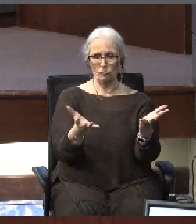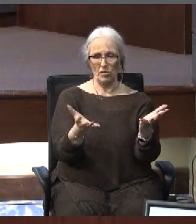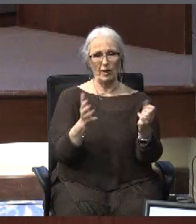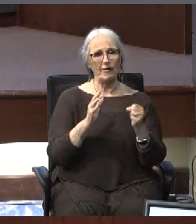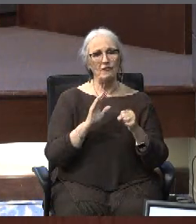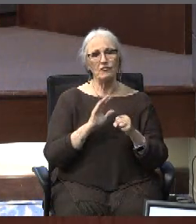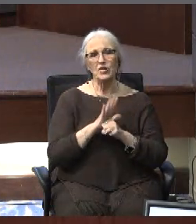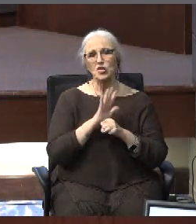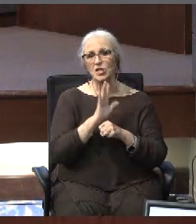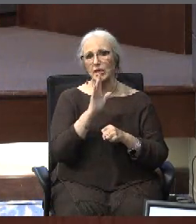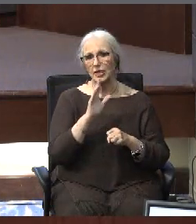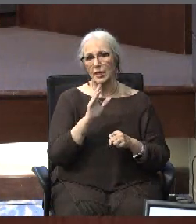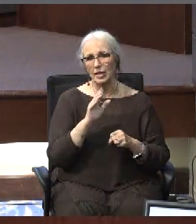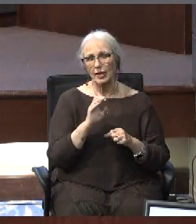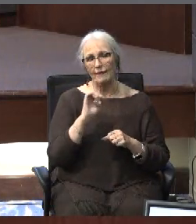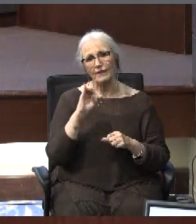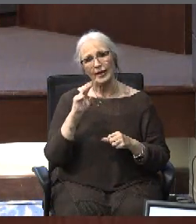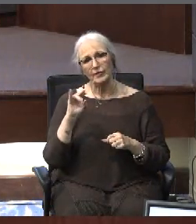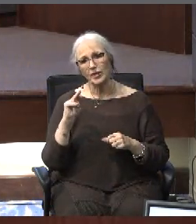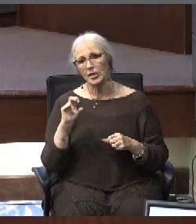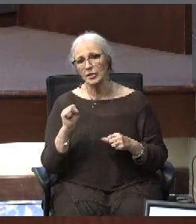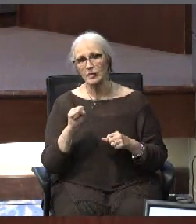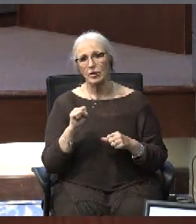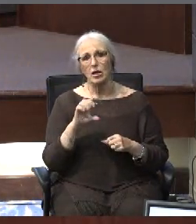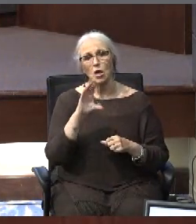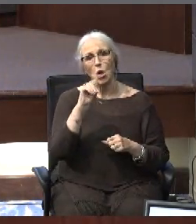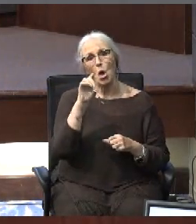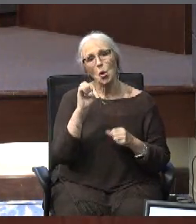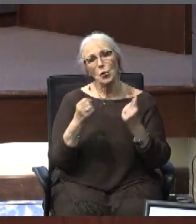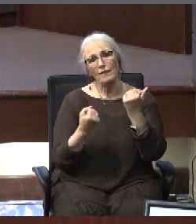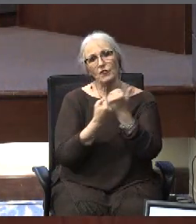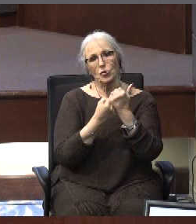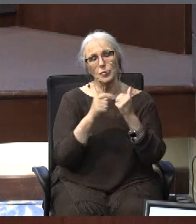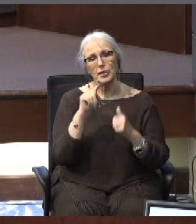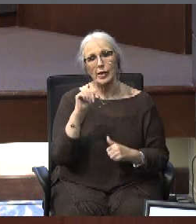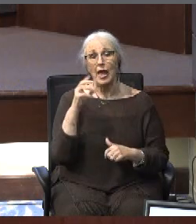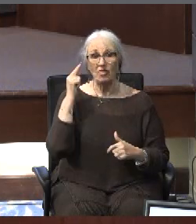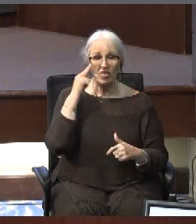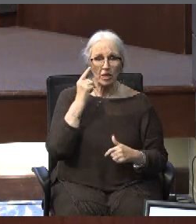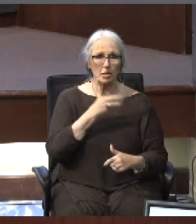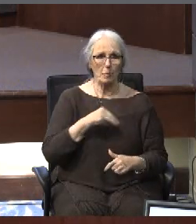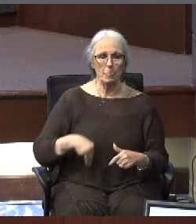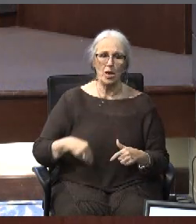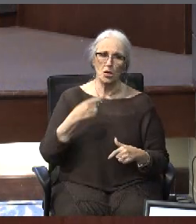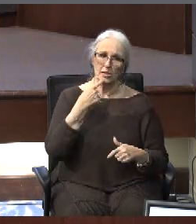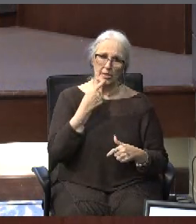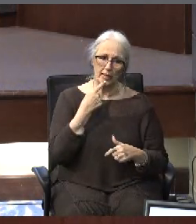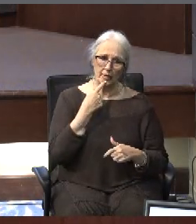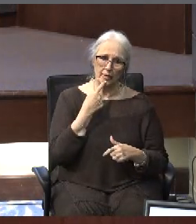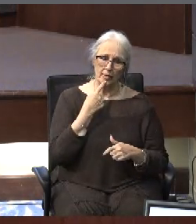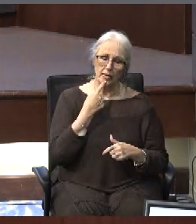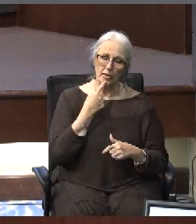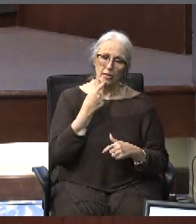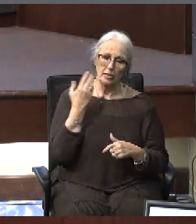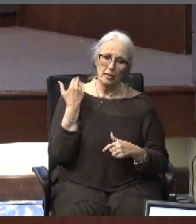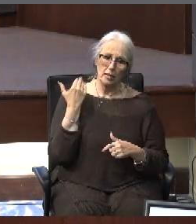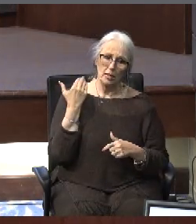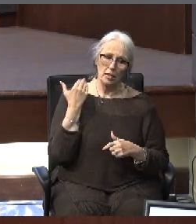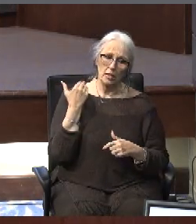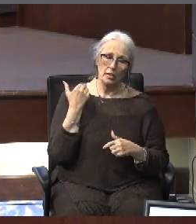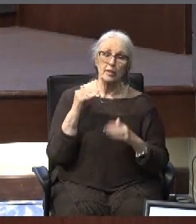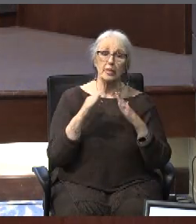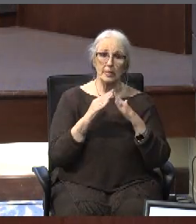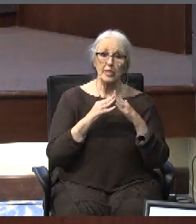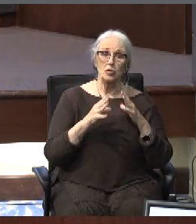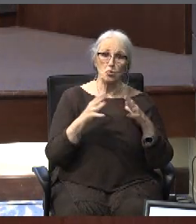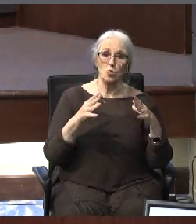efficiency and effectiveness of the code enforcement team. Because, and I think Mayor said it, that you know, the city